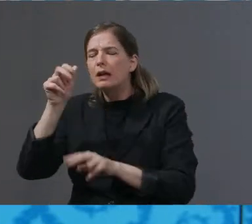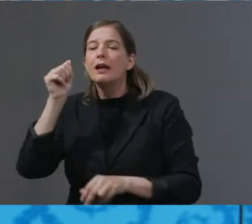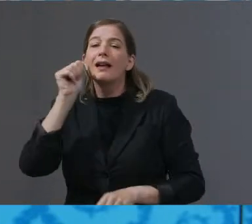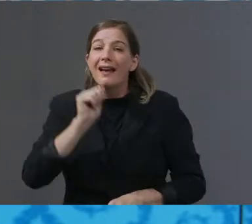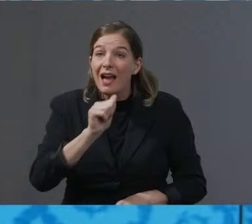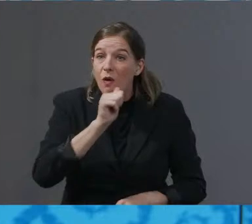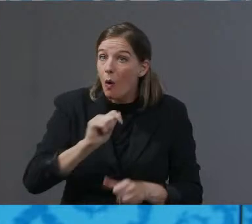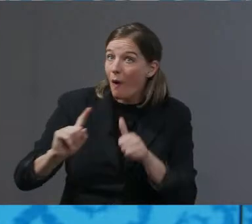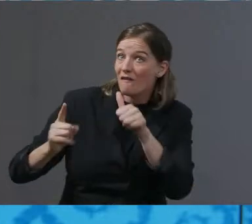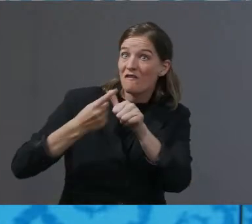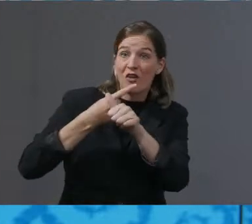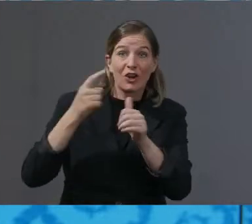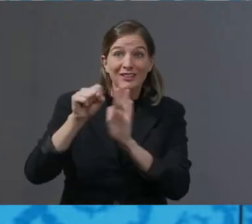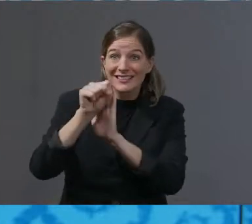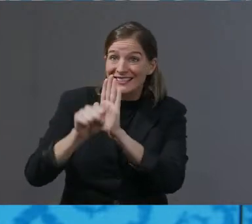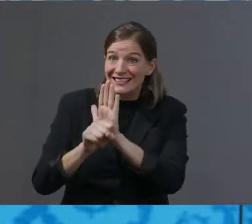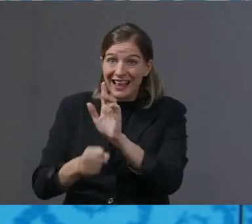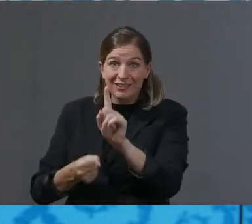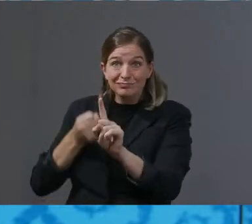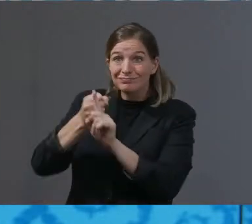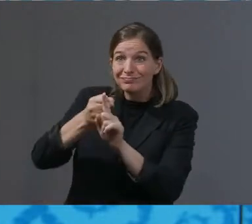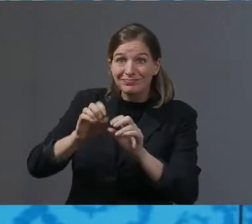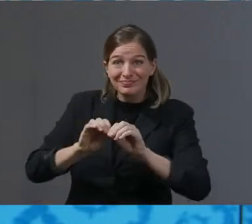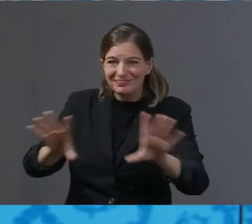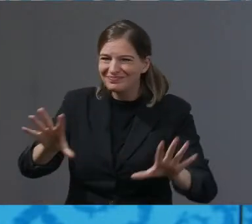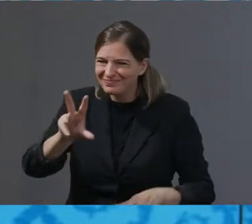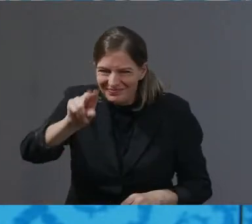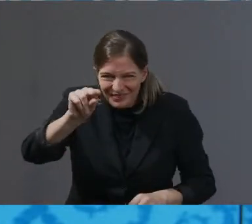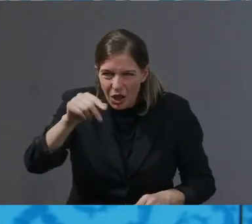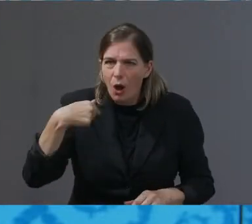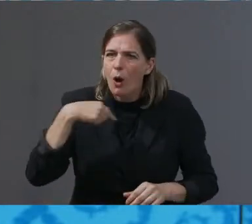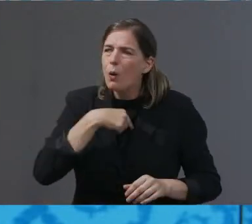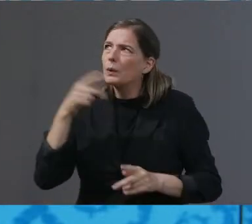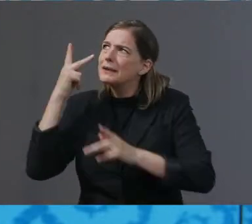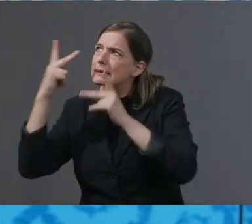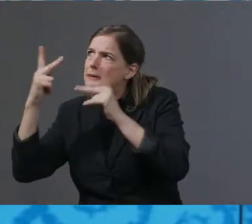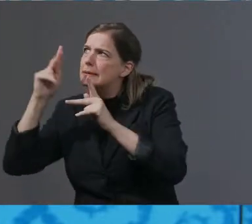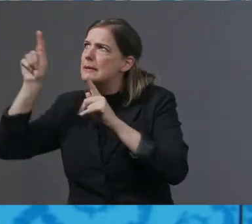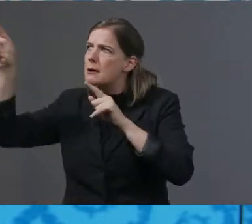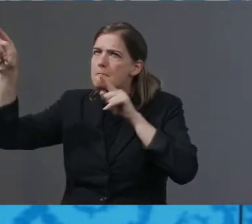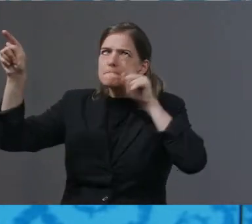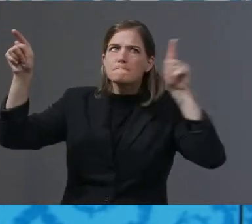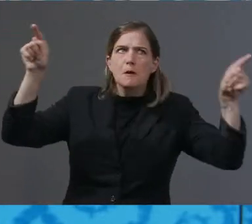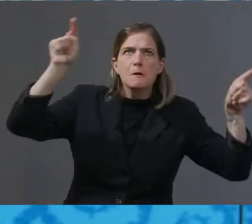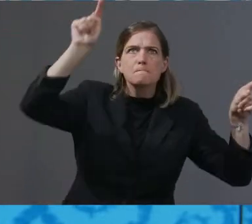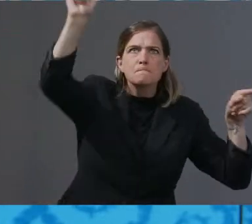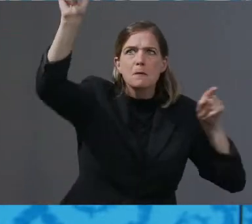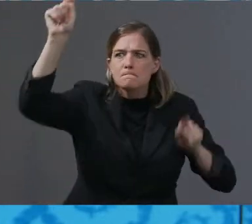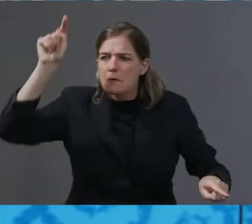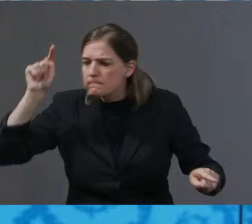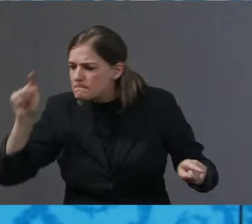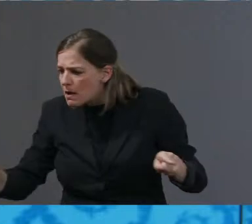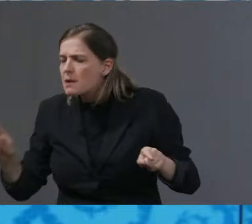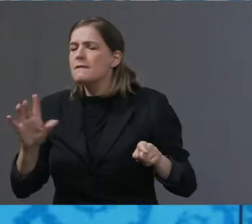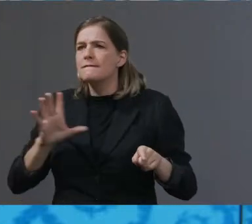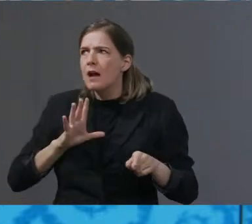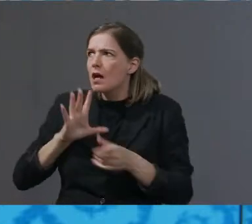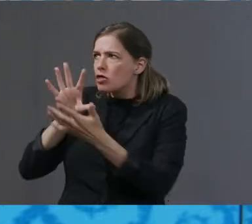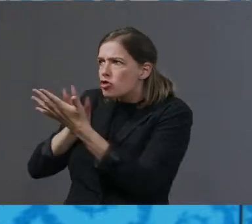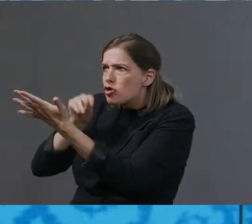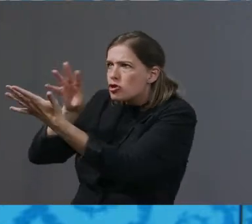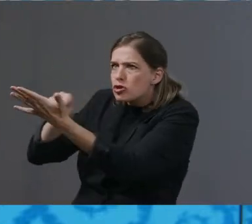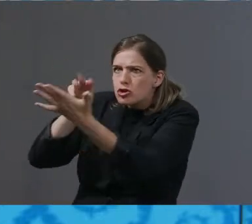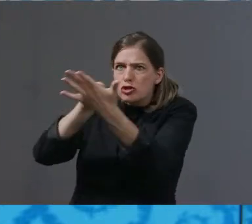first. We have learned a lot from what has happened in other places. We've been able to observe what other